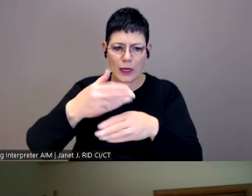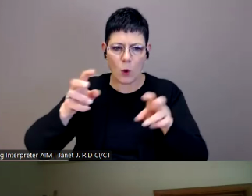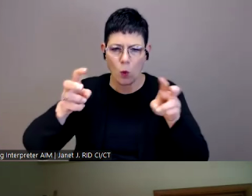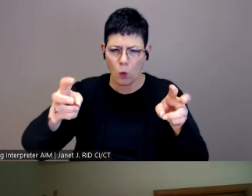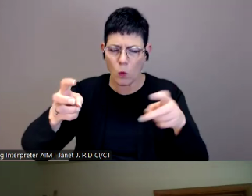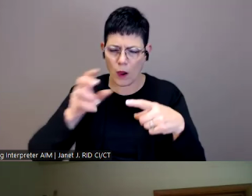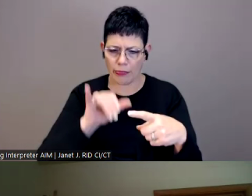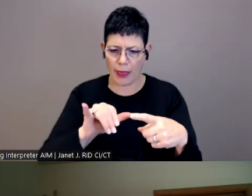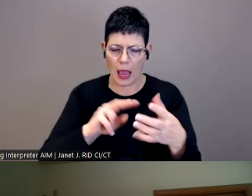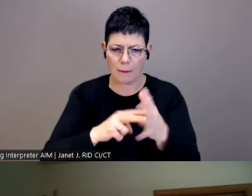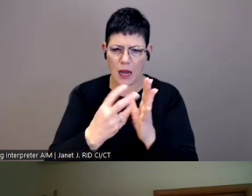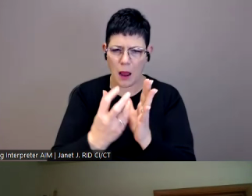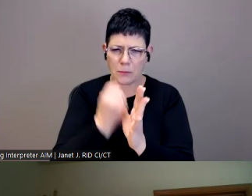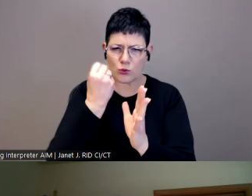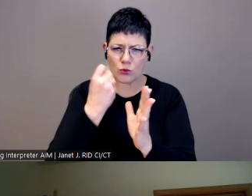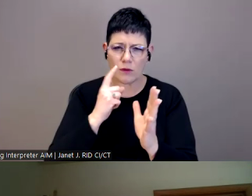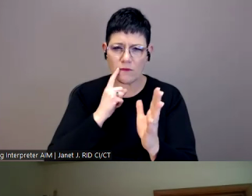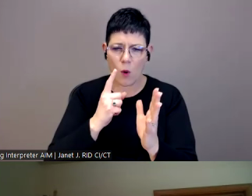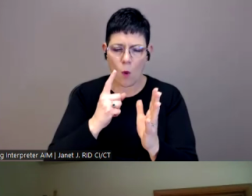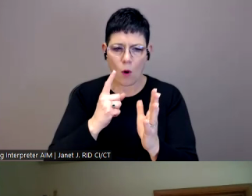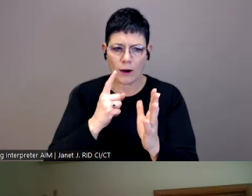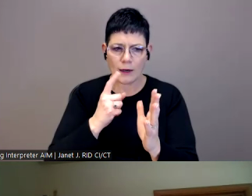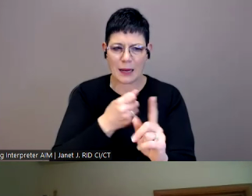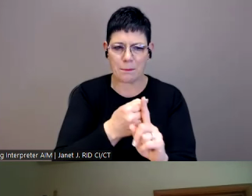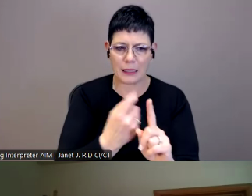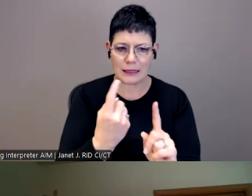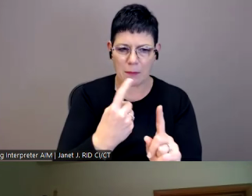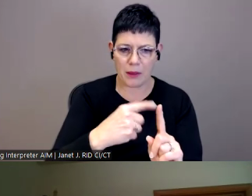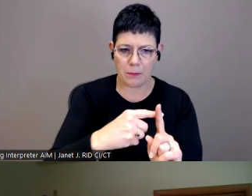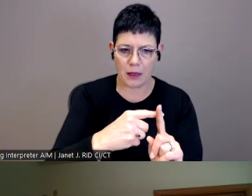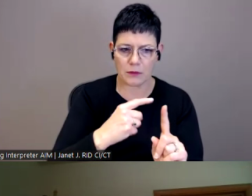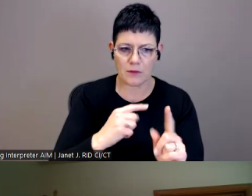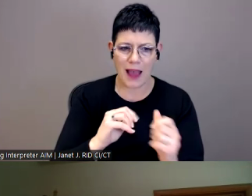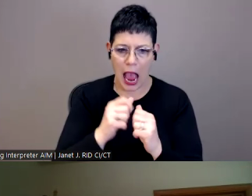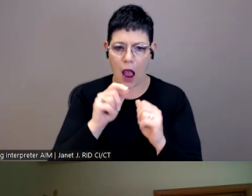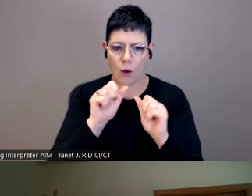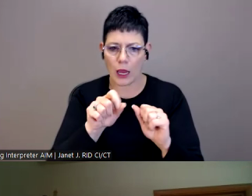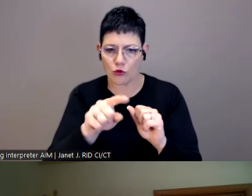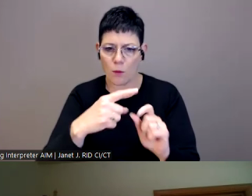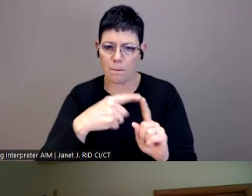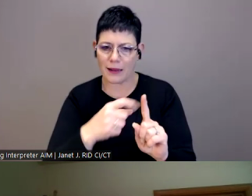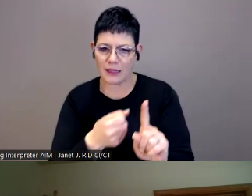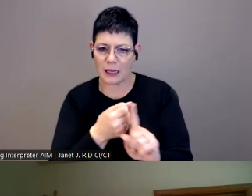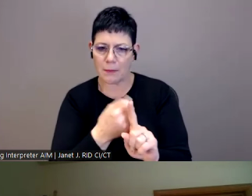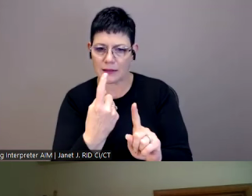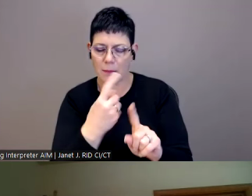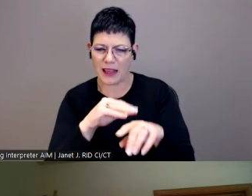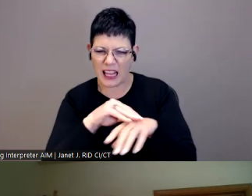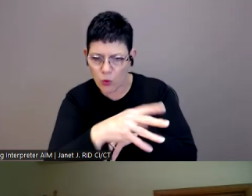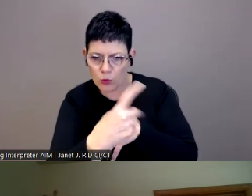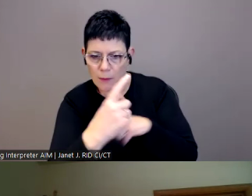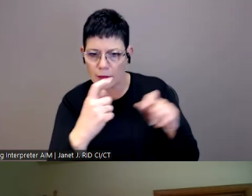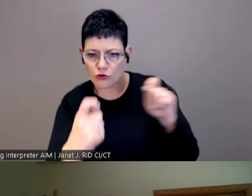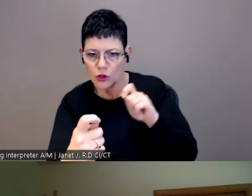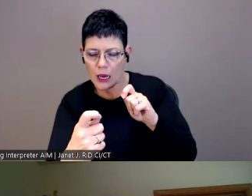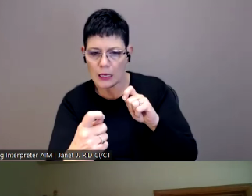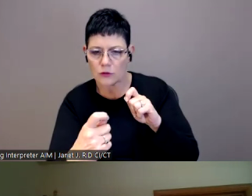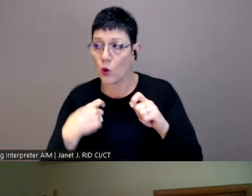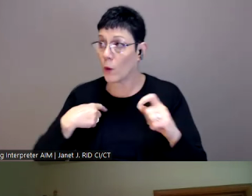opportunities, ideally, to influence something. So what can be influenced, and what are we hearing, and how does